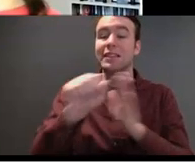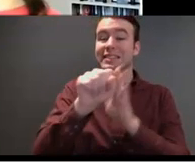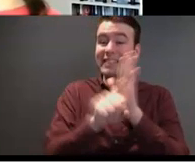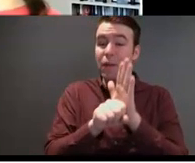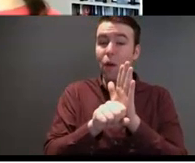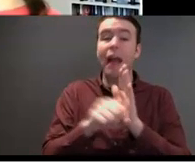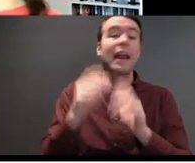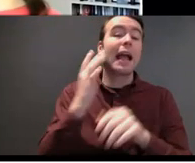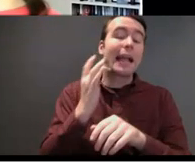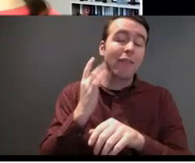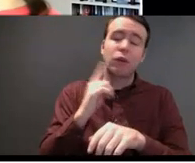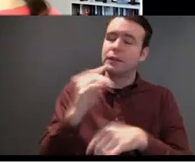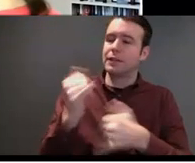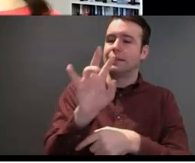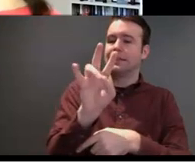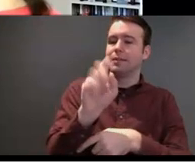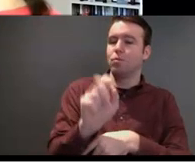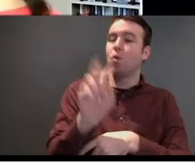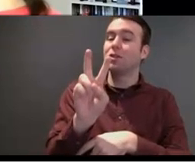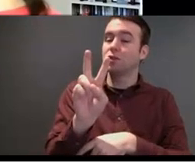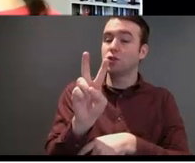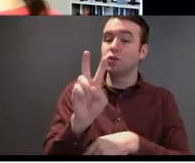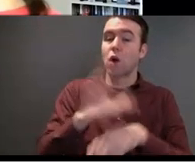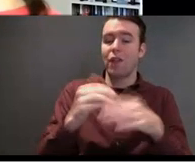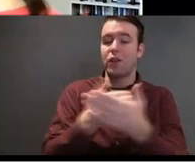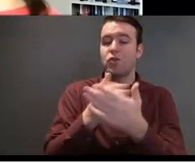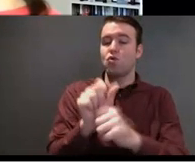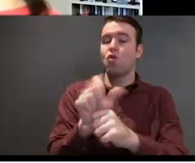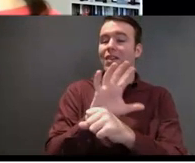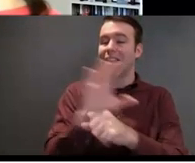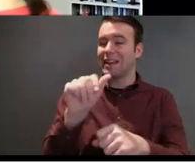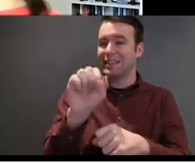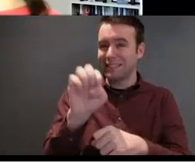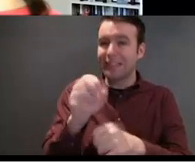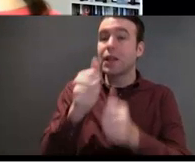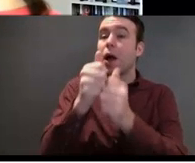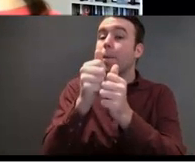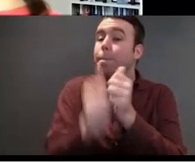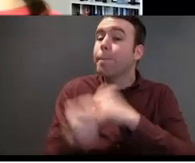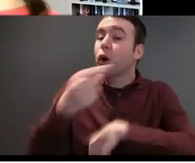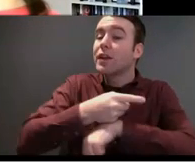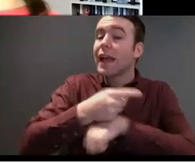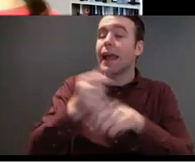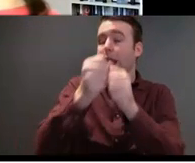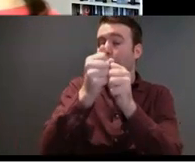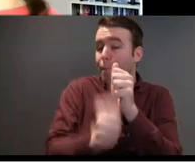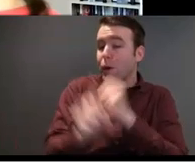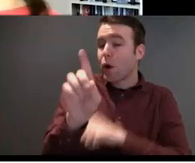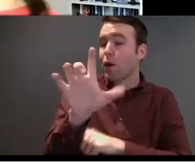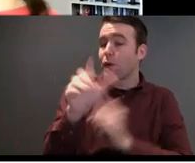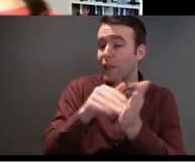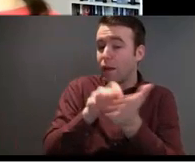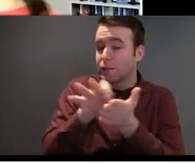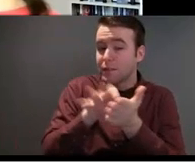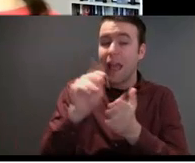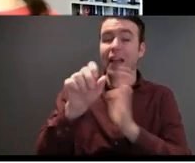Zonthi, California is at 7.2 on the new COVID-19 cases per day per 100,000, and